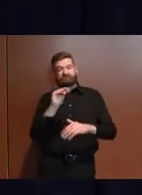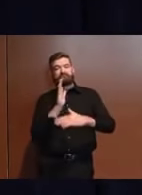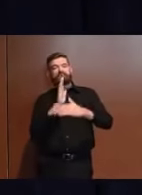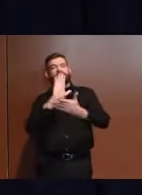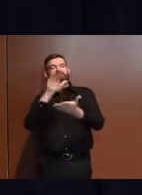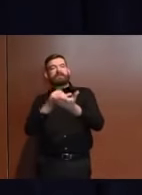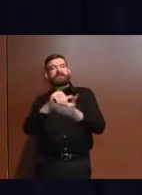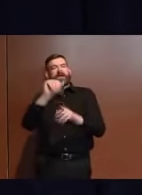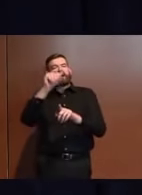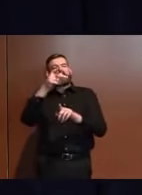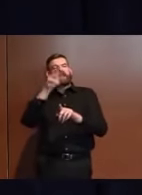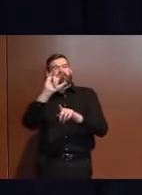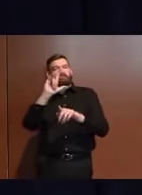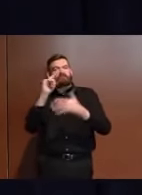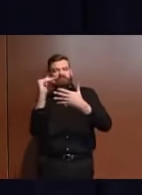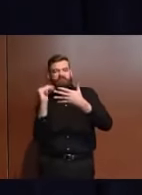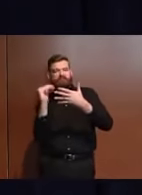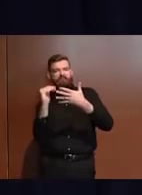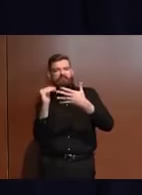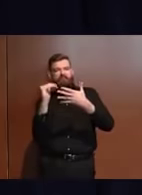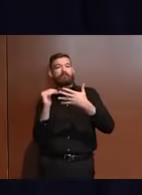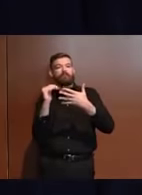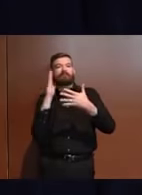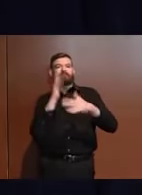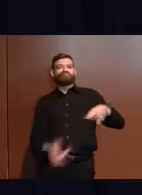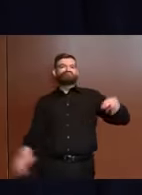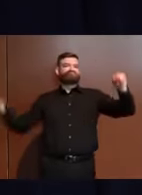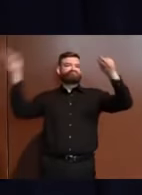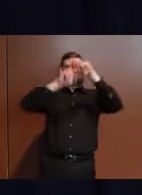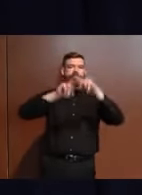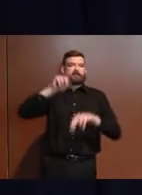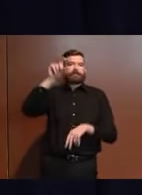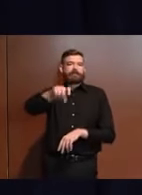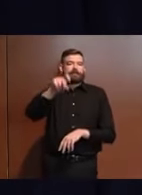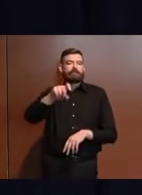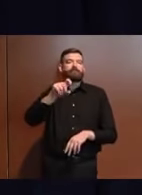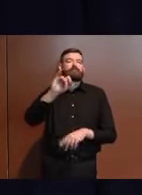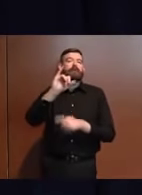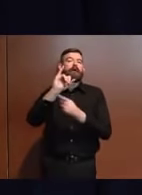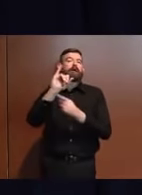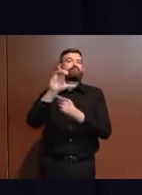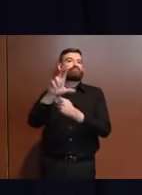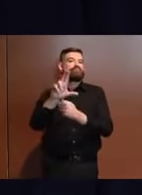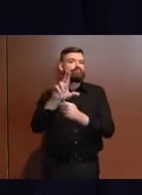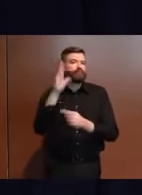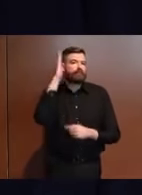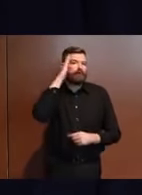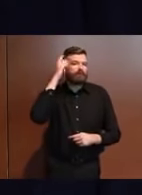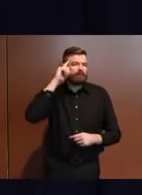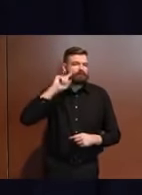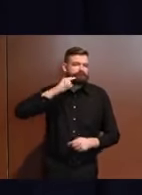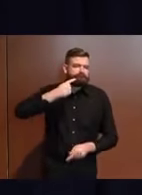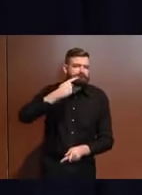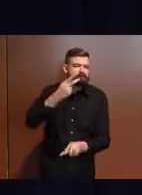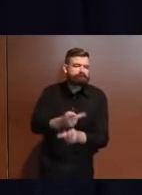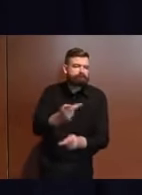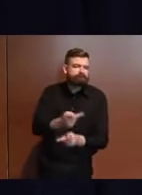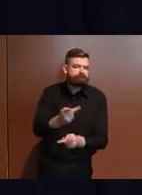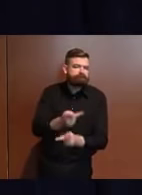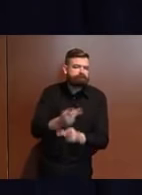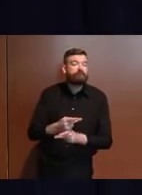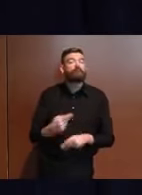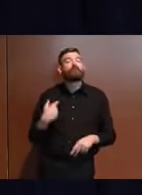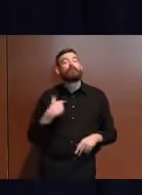increasing demand in critical care beds. We looked at what effect social distancing can have